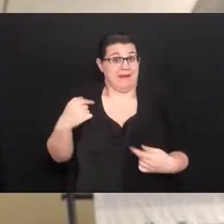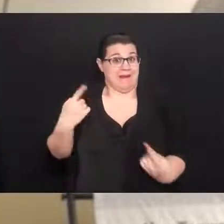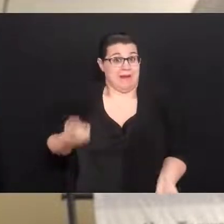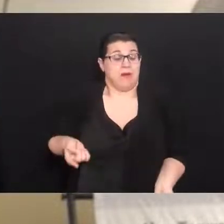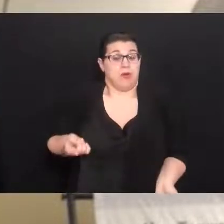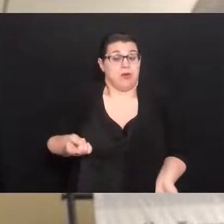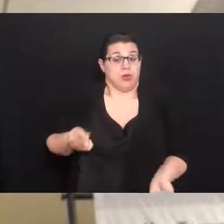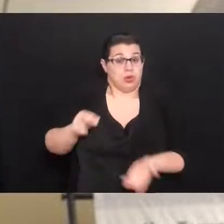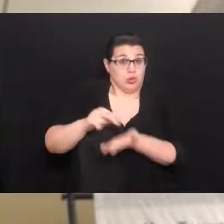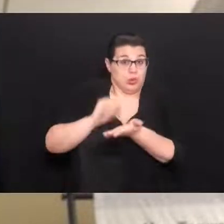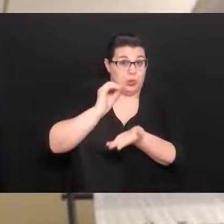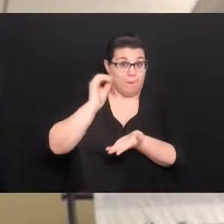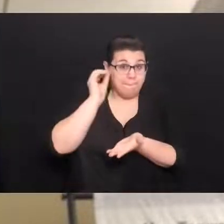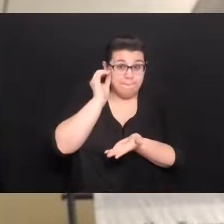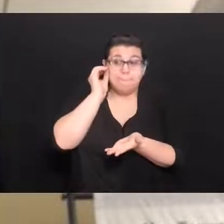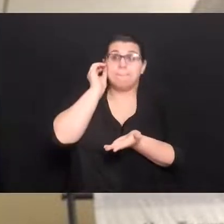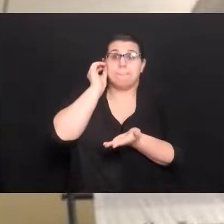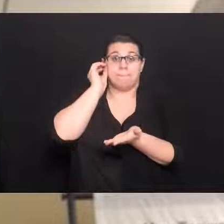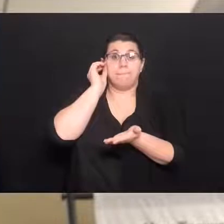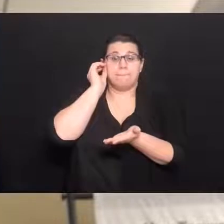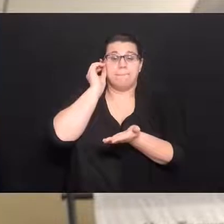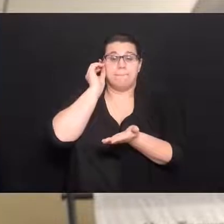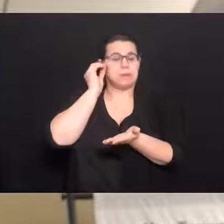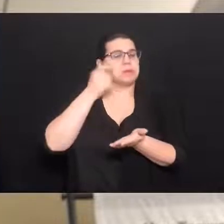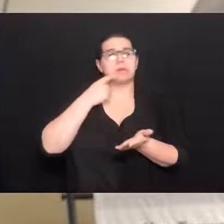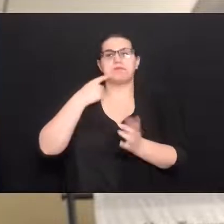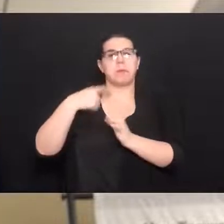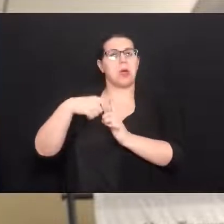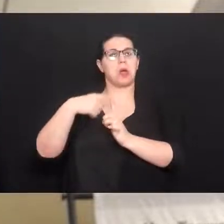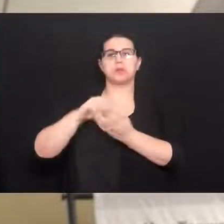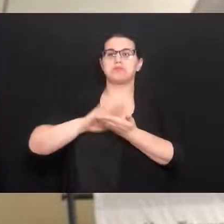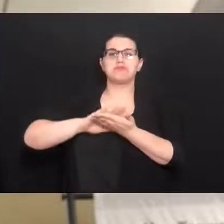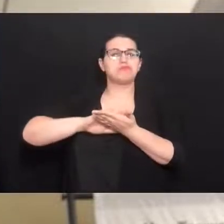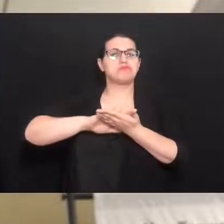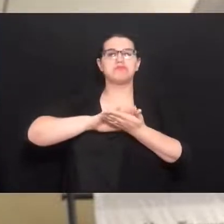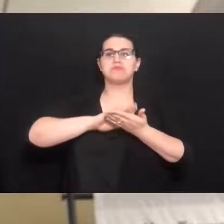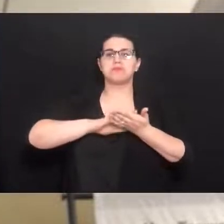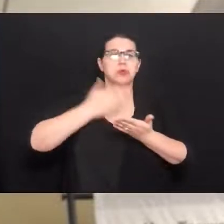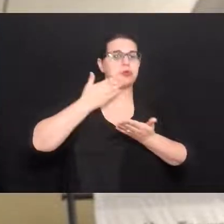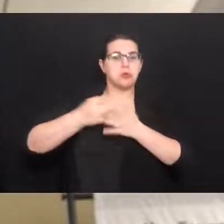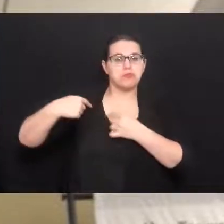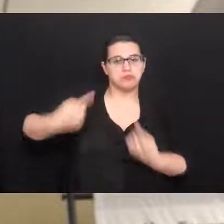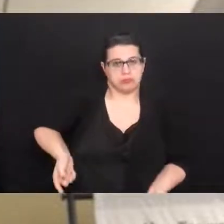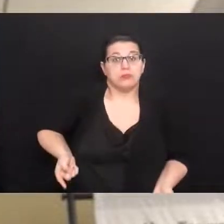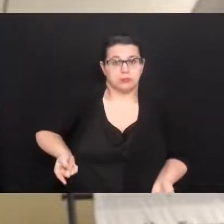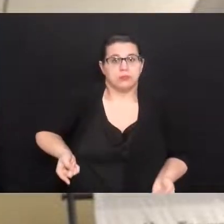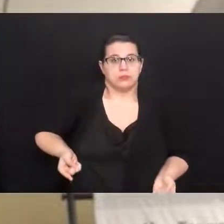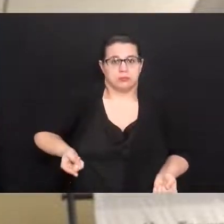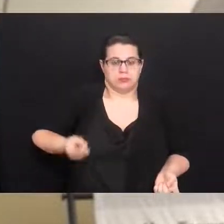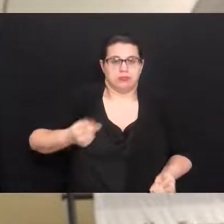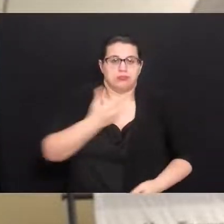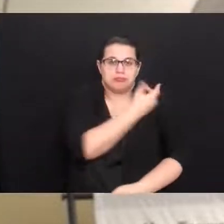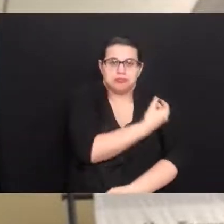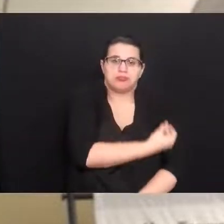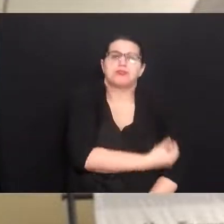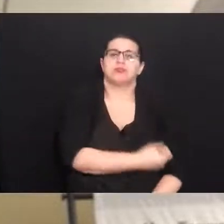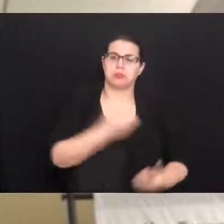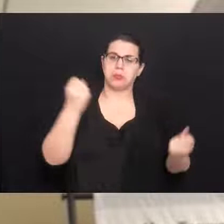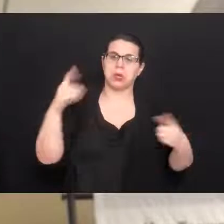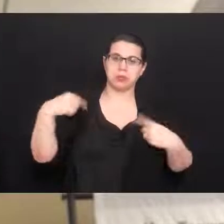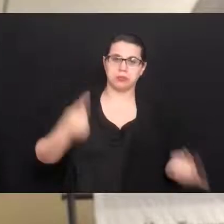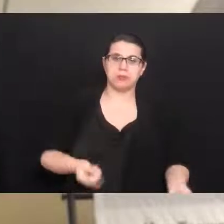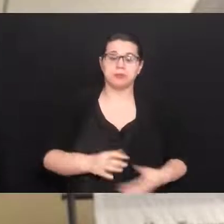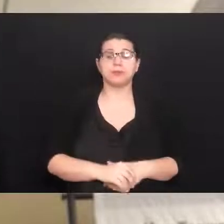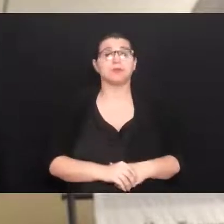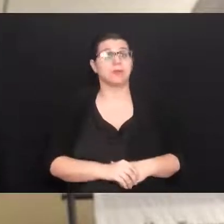the nursing home facilities is that is all going well and all going effectively and efficiently. This week,